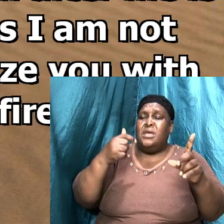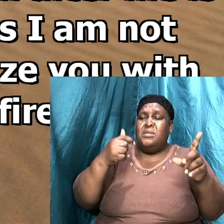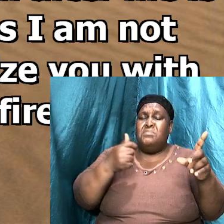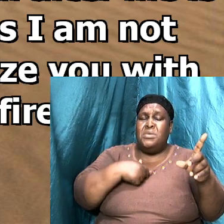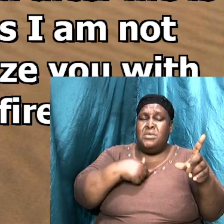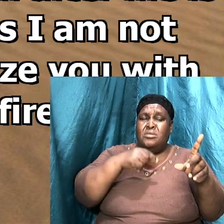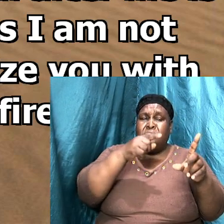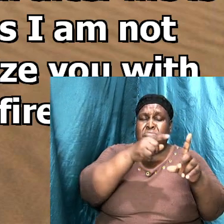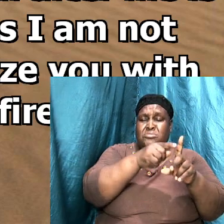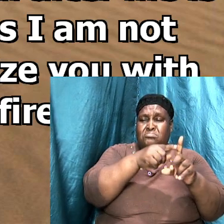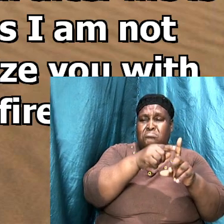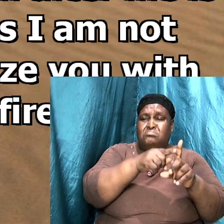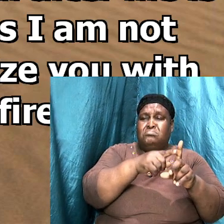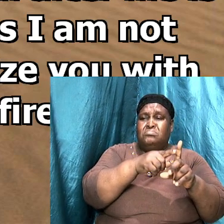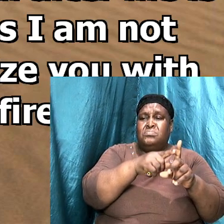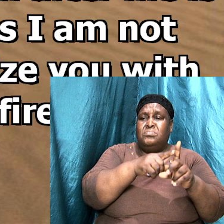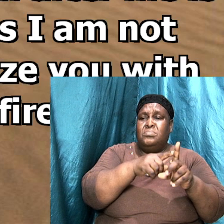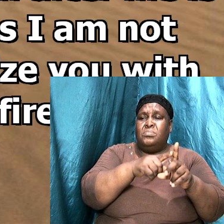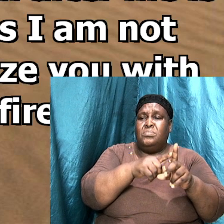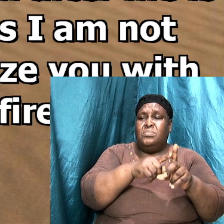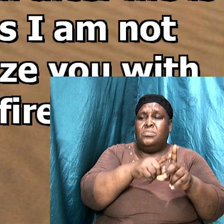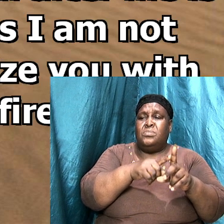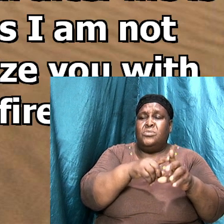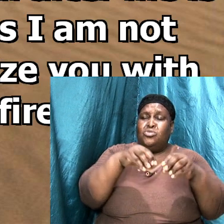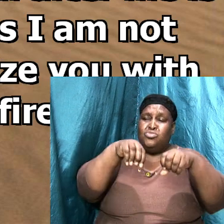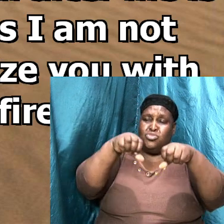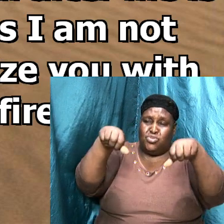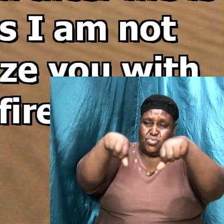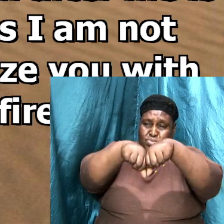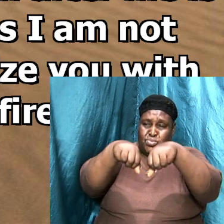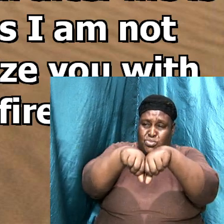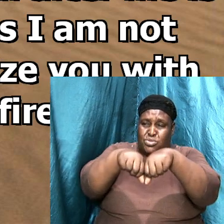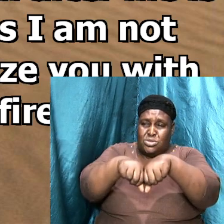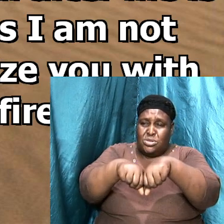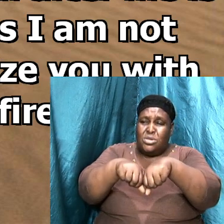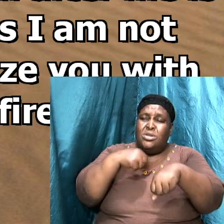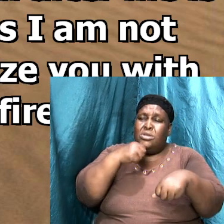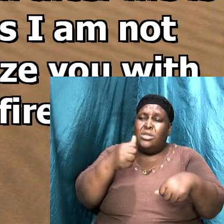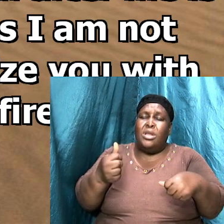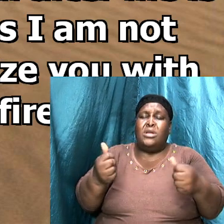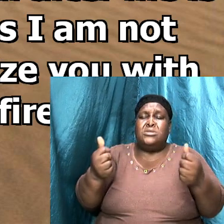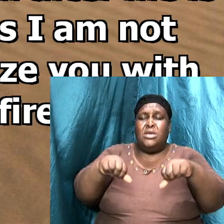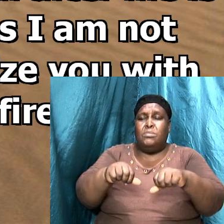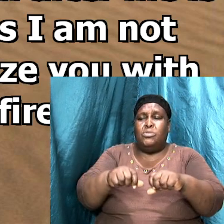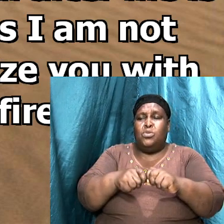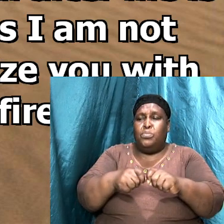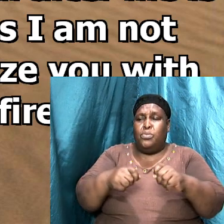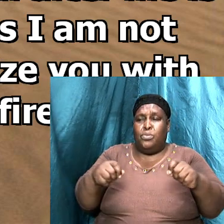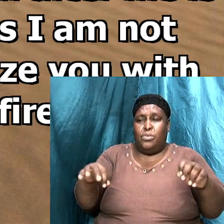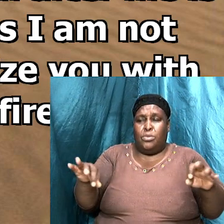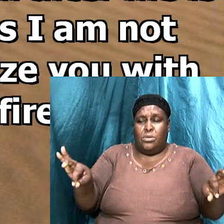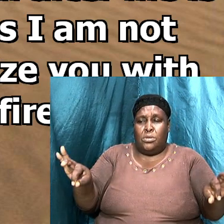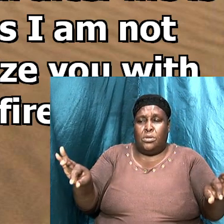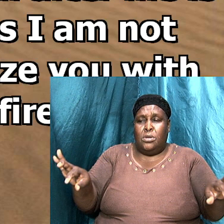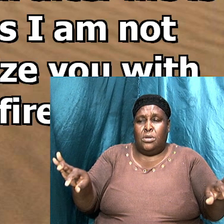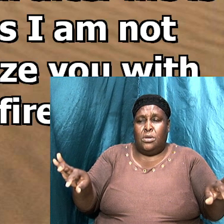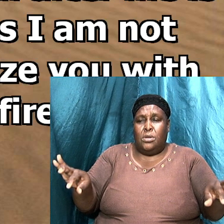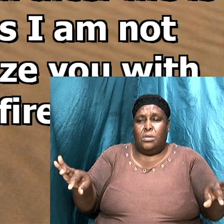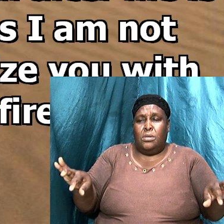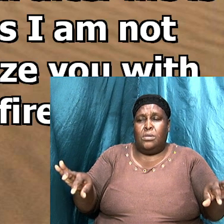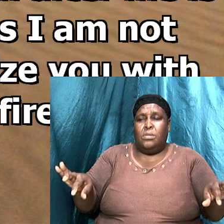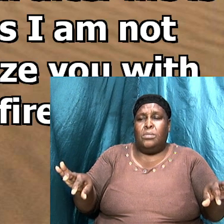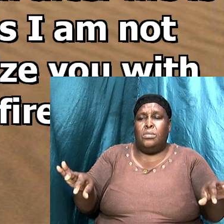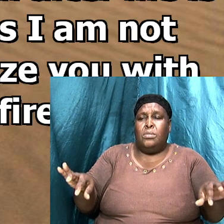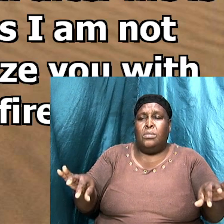Ghost and with fire so look here now from the Old Testament line up line line up line precept up and precept